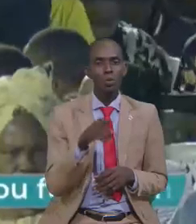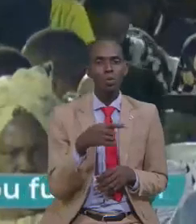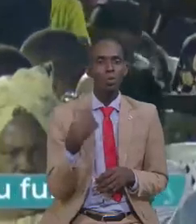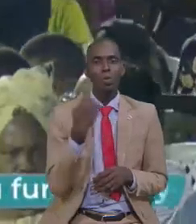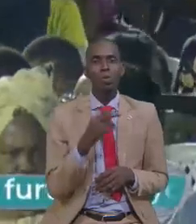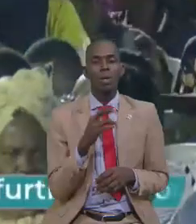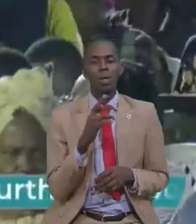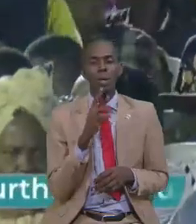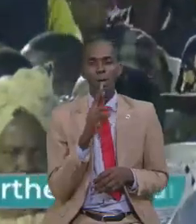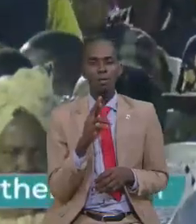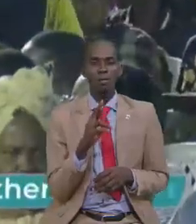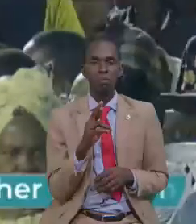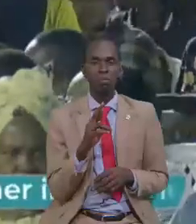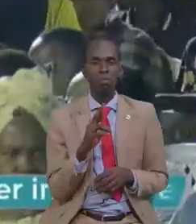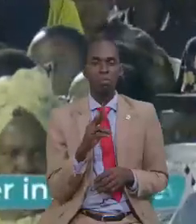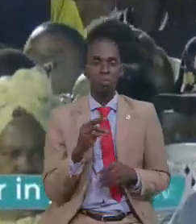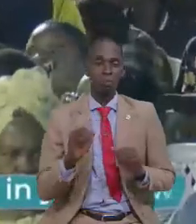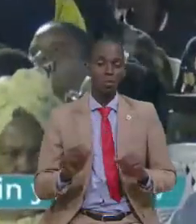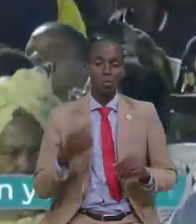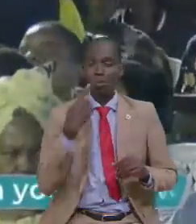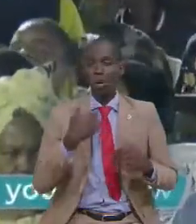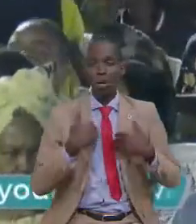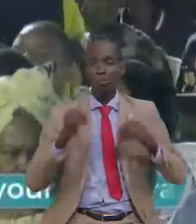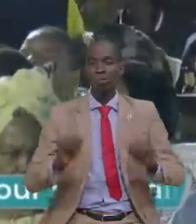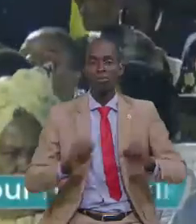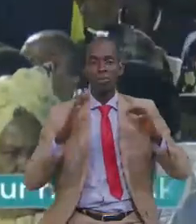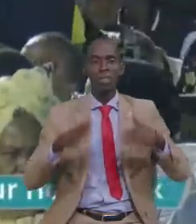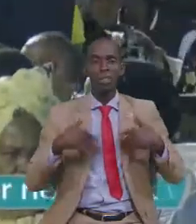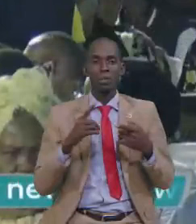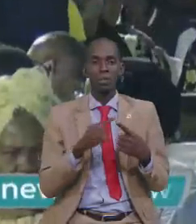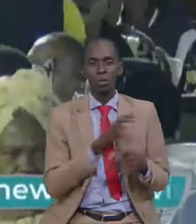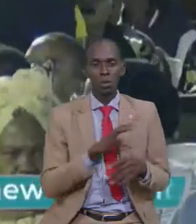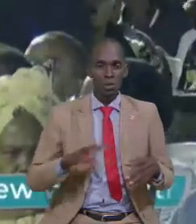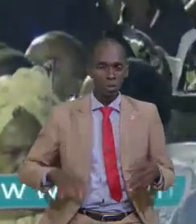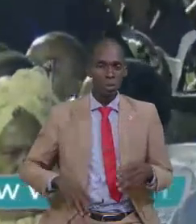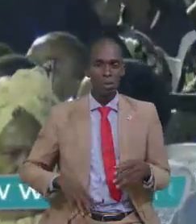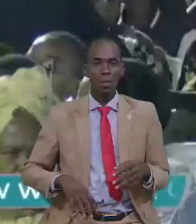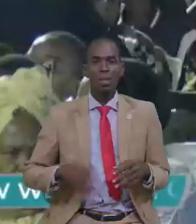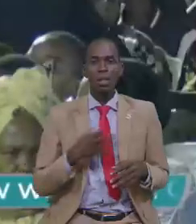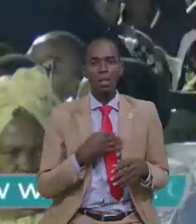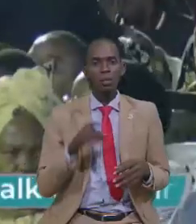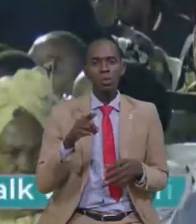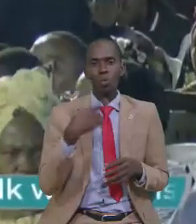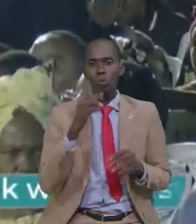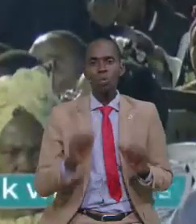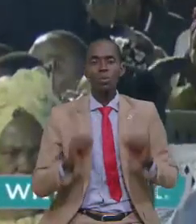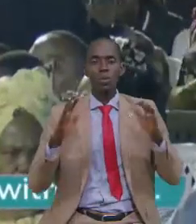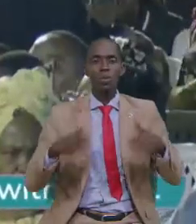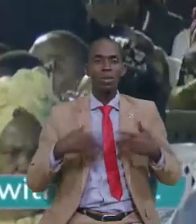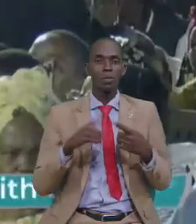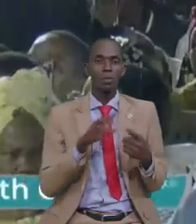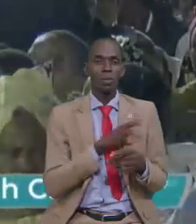Christ, including those who gave their lives yesterday and